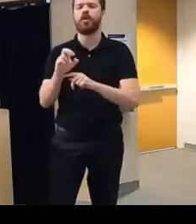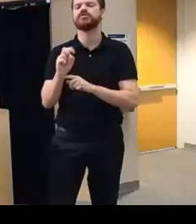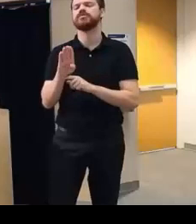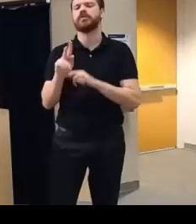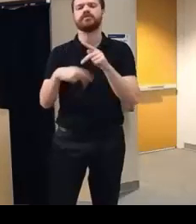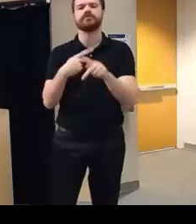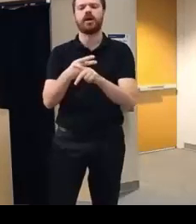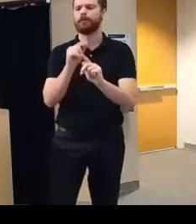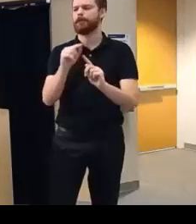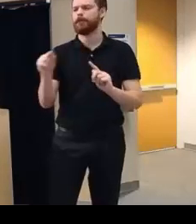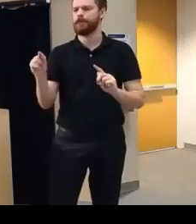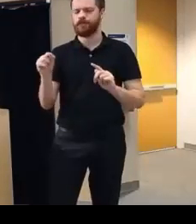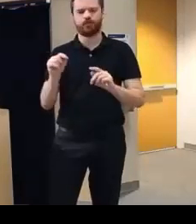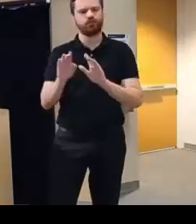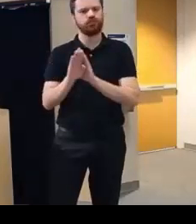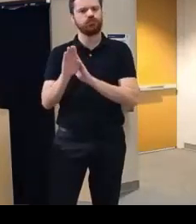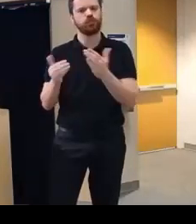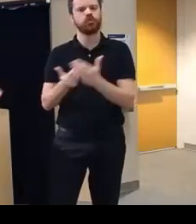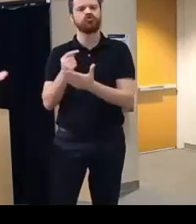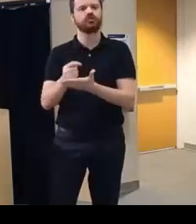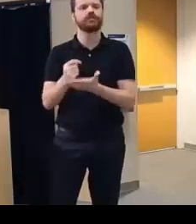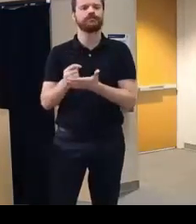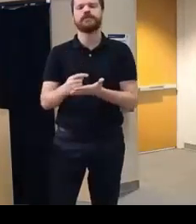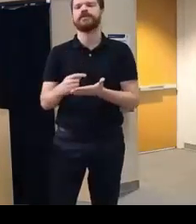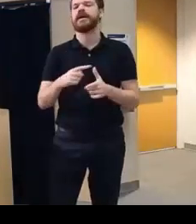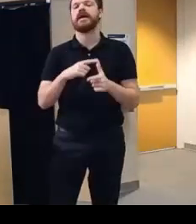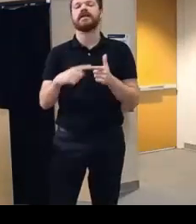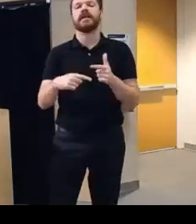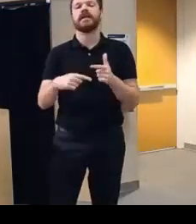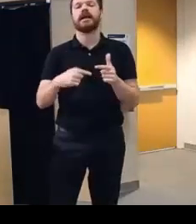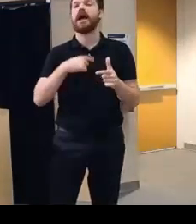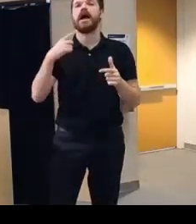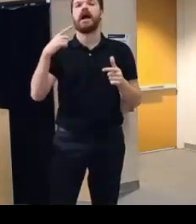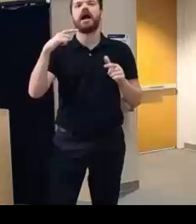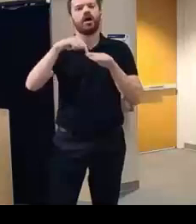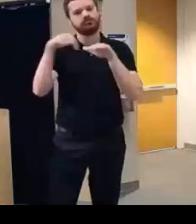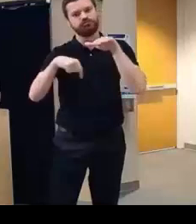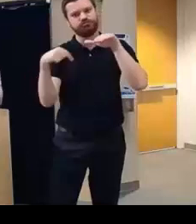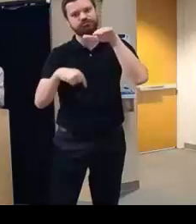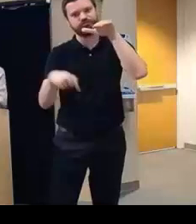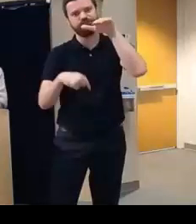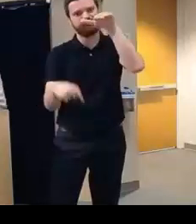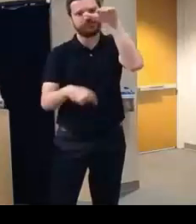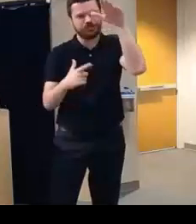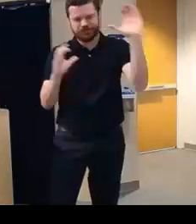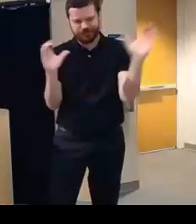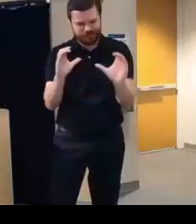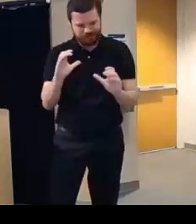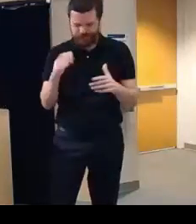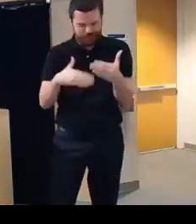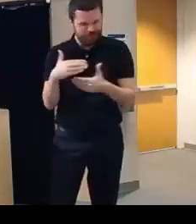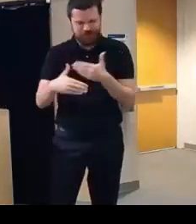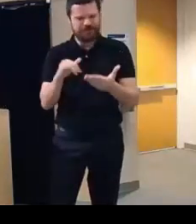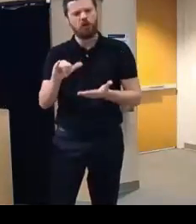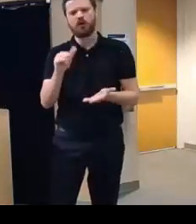in the population to create new treatments? And I kind of went down deep. Little cavern into this world, and it